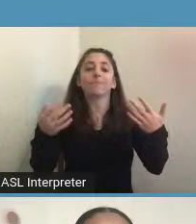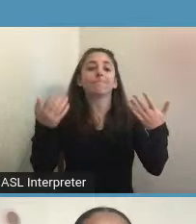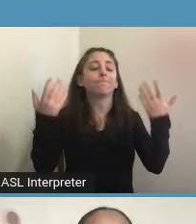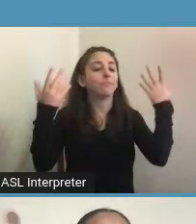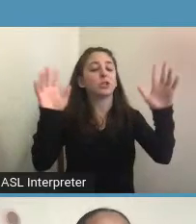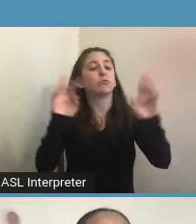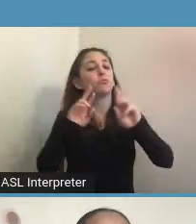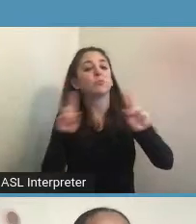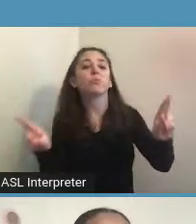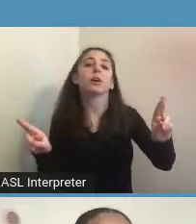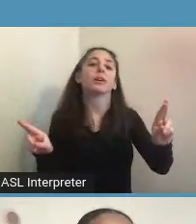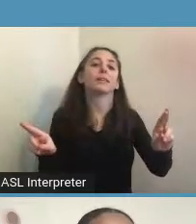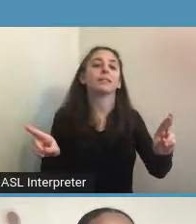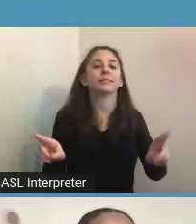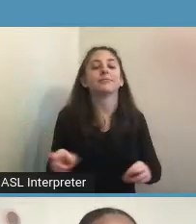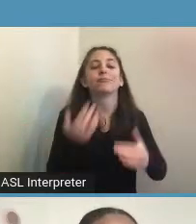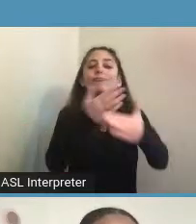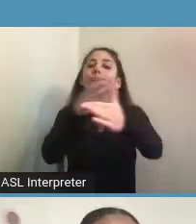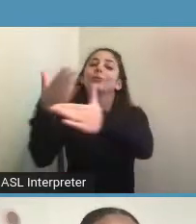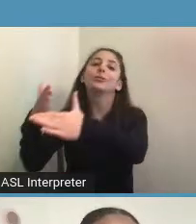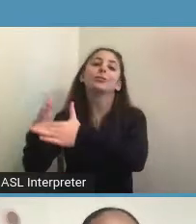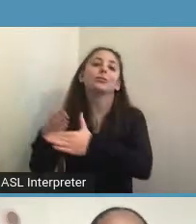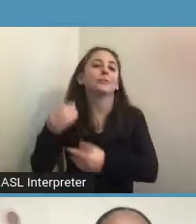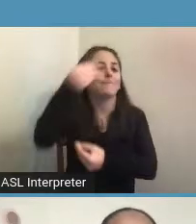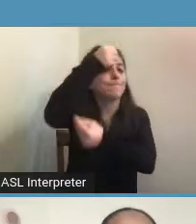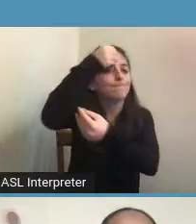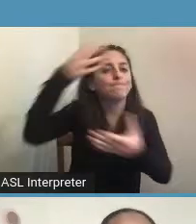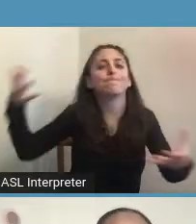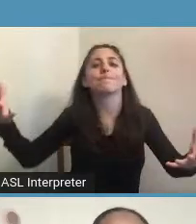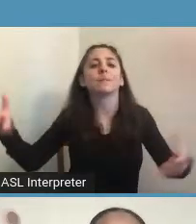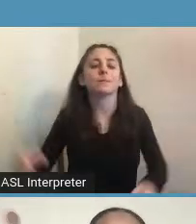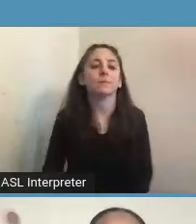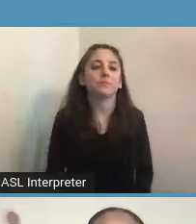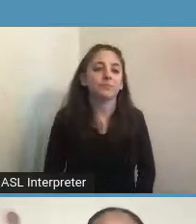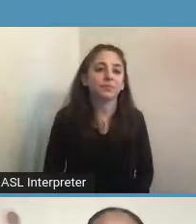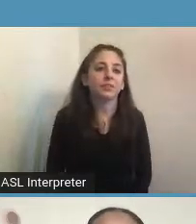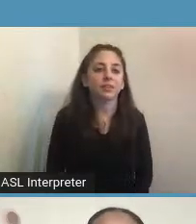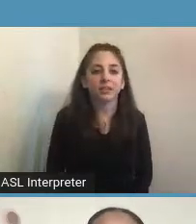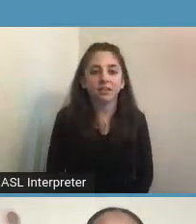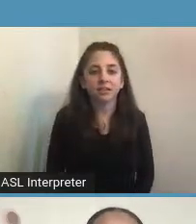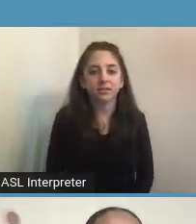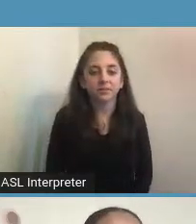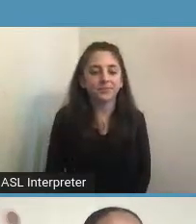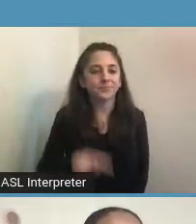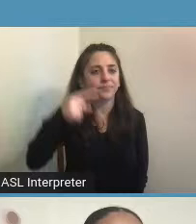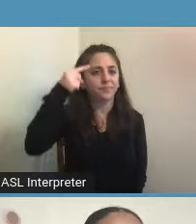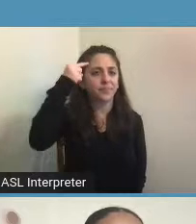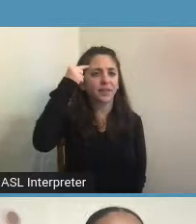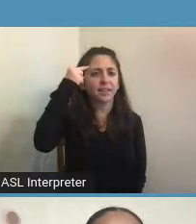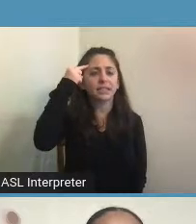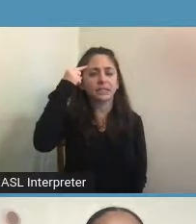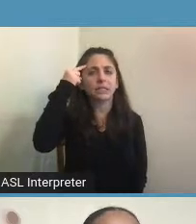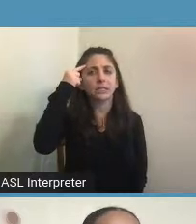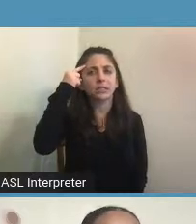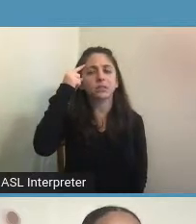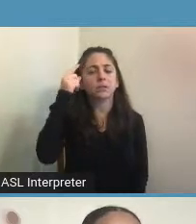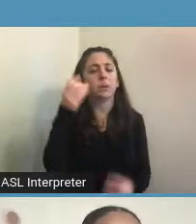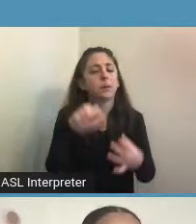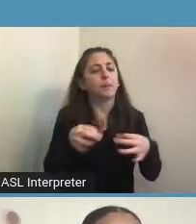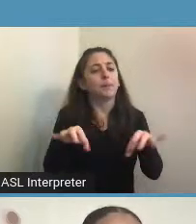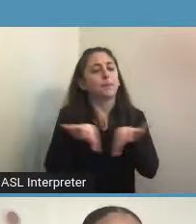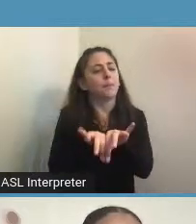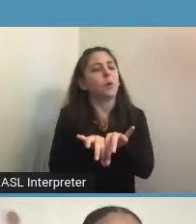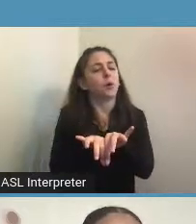and get your word out for you as well. I think that again, asking, it doesn't